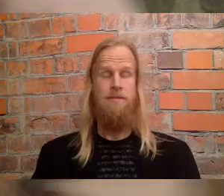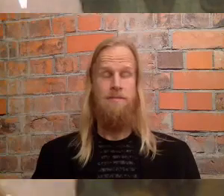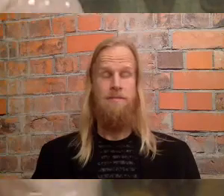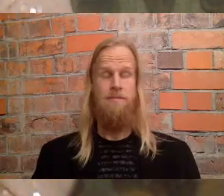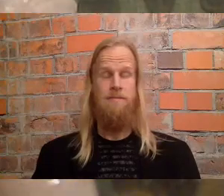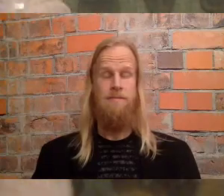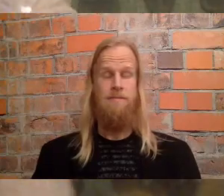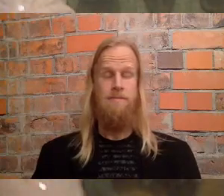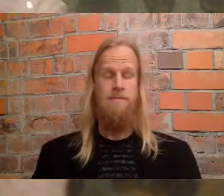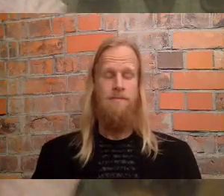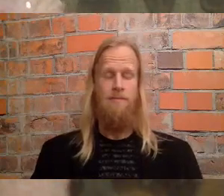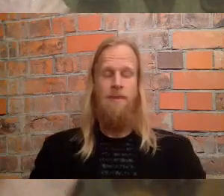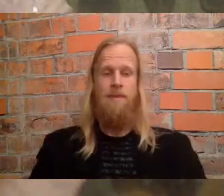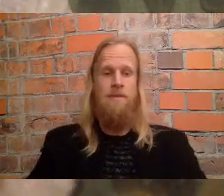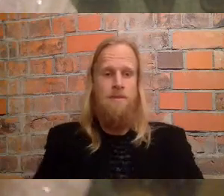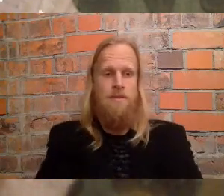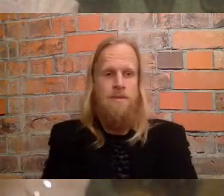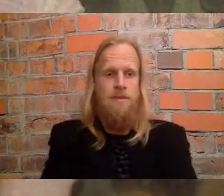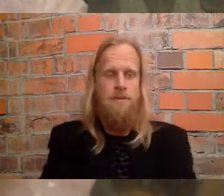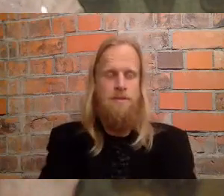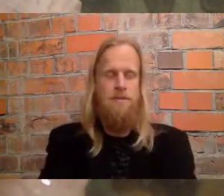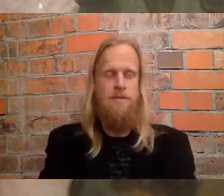I'm tapping the side of the ribs.